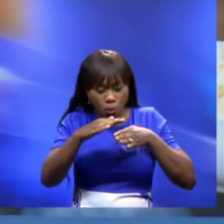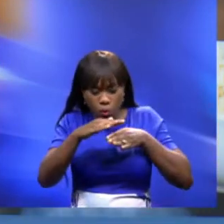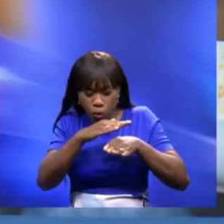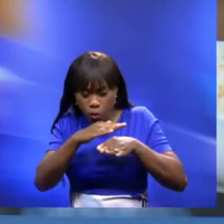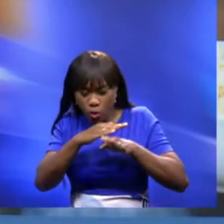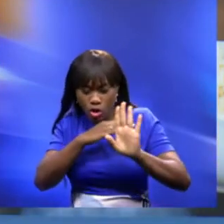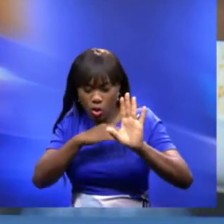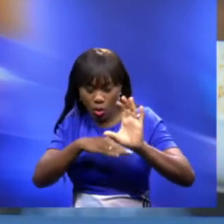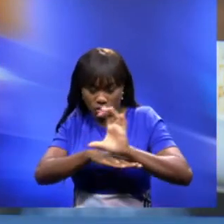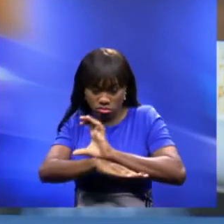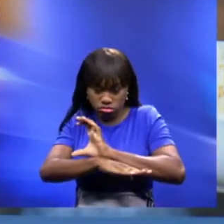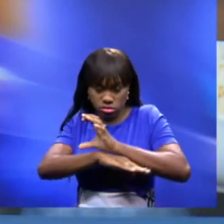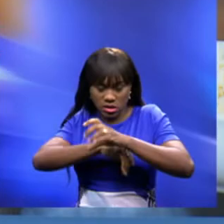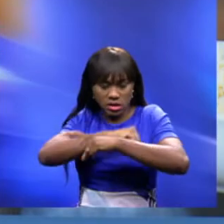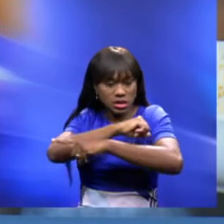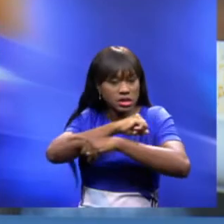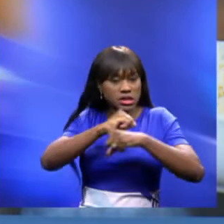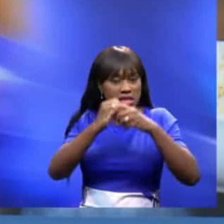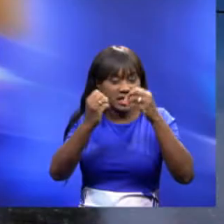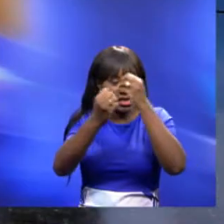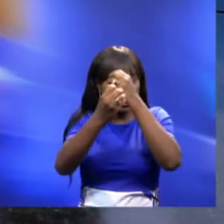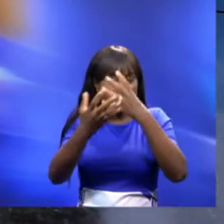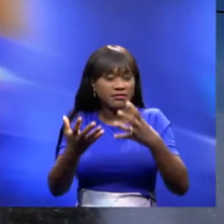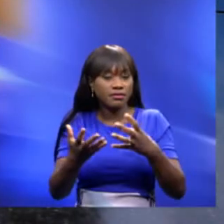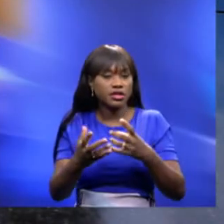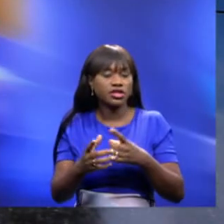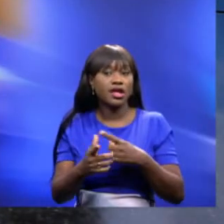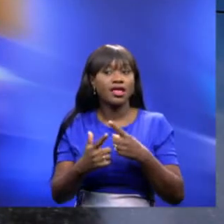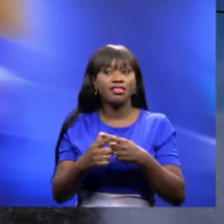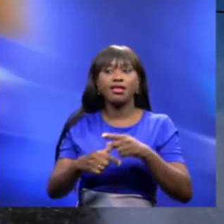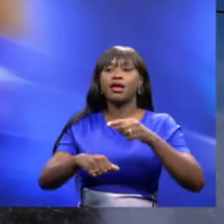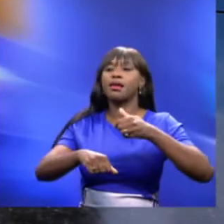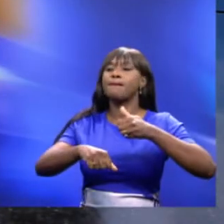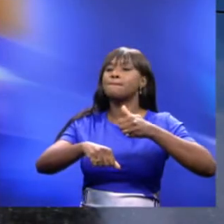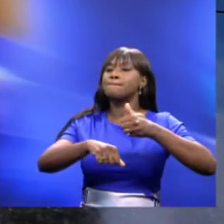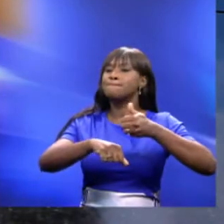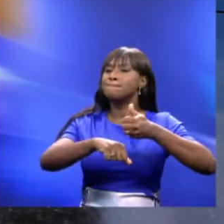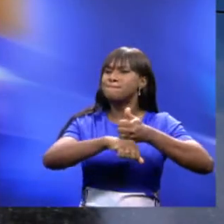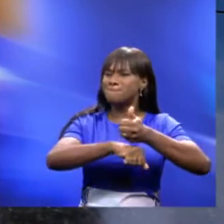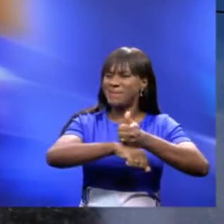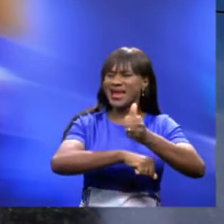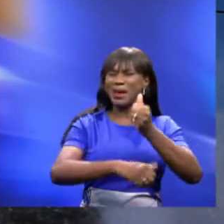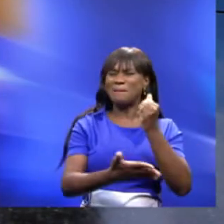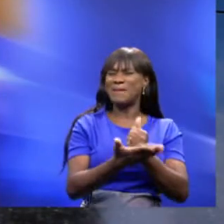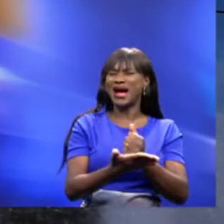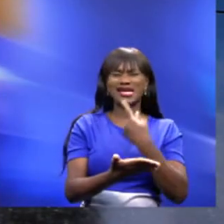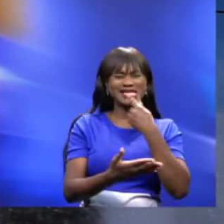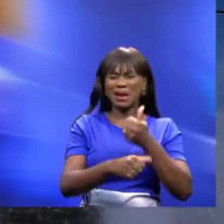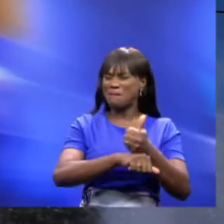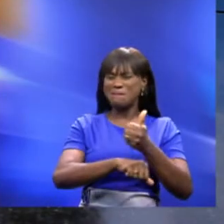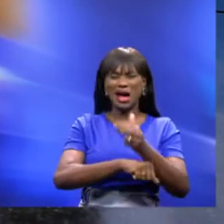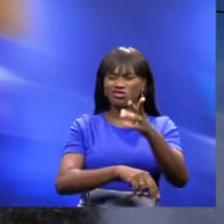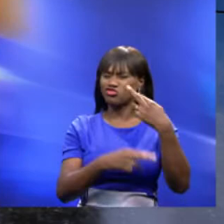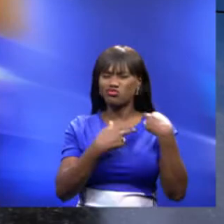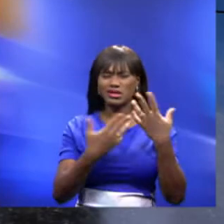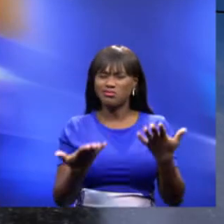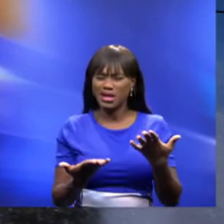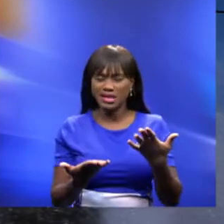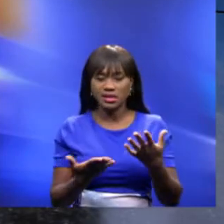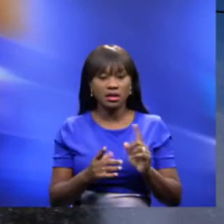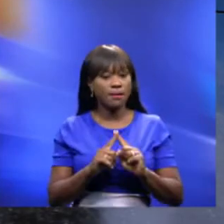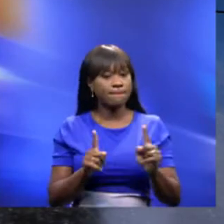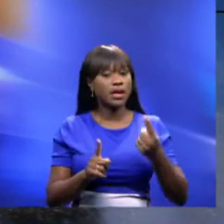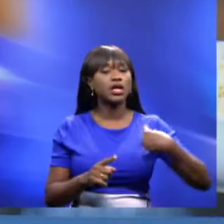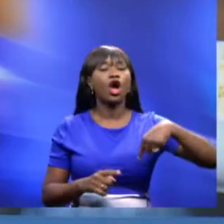different places. So and then we say it's the bank's fault. You then you have to blame the bank. Yeah. When is our